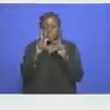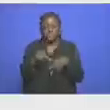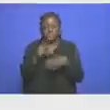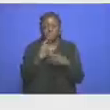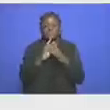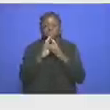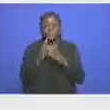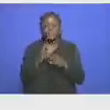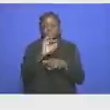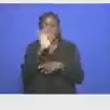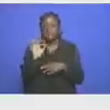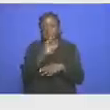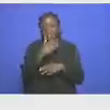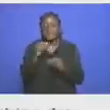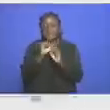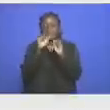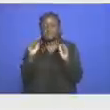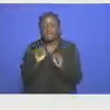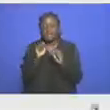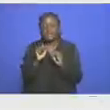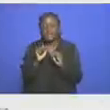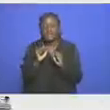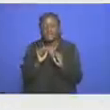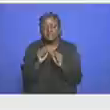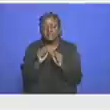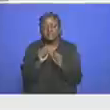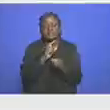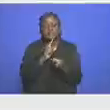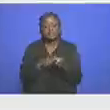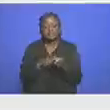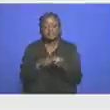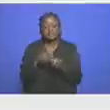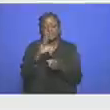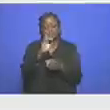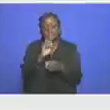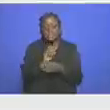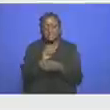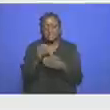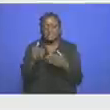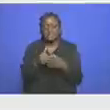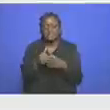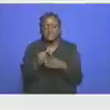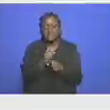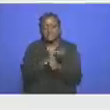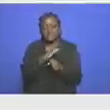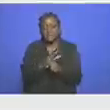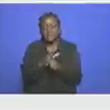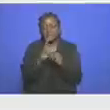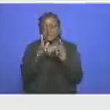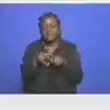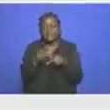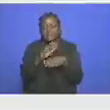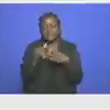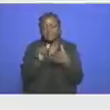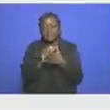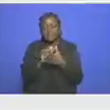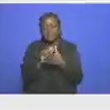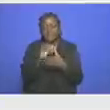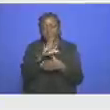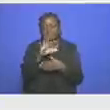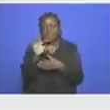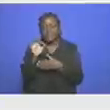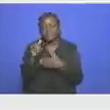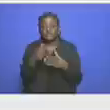and Saturday. Saturday, the Ministry of Health and Wellness confirmed 70 new COVID-19 cases. Out of that total, 59 reported